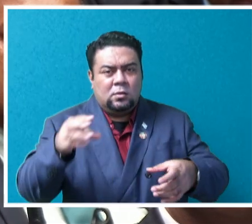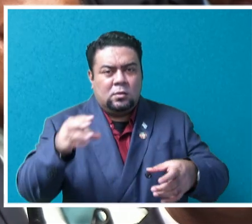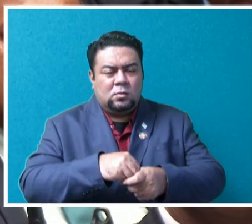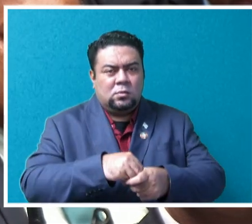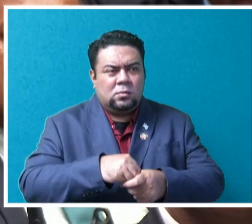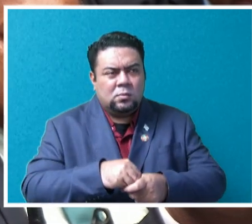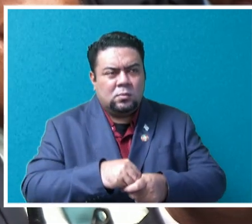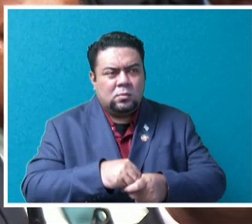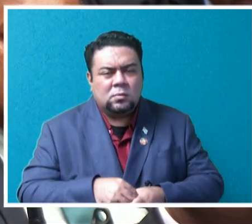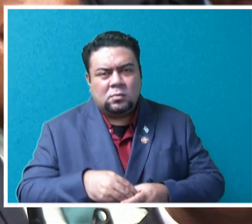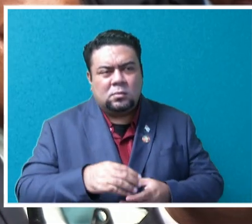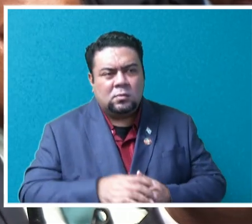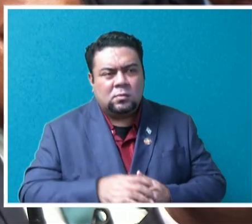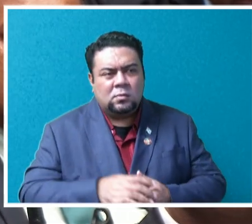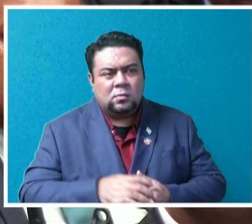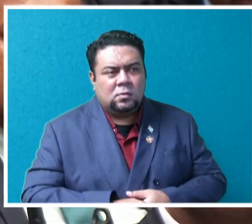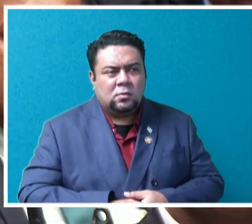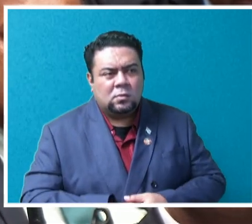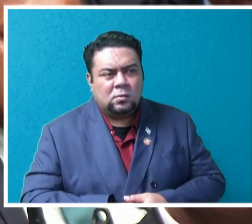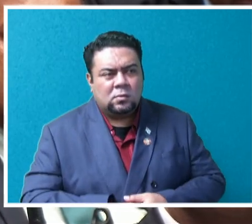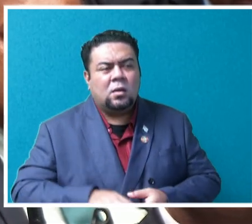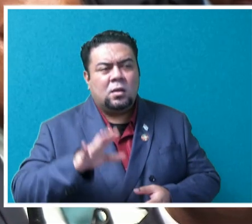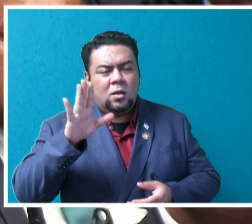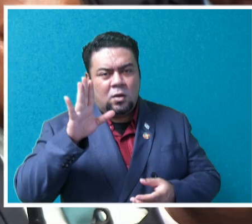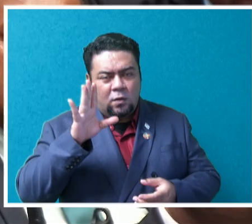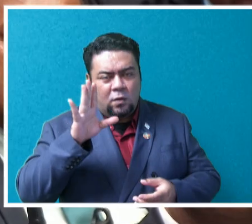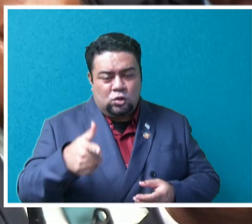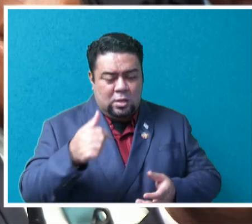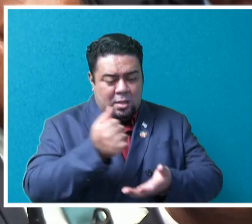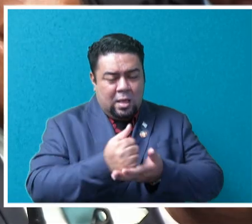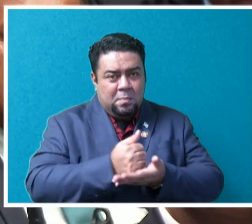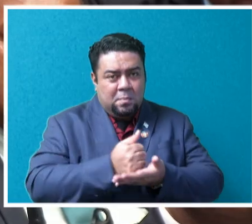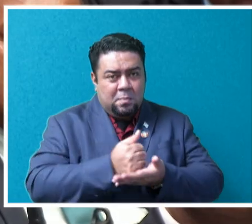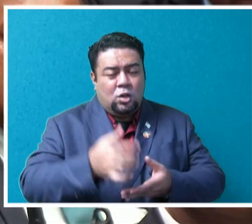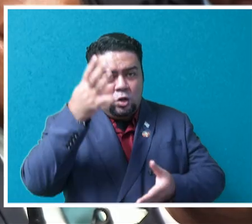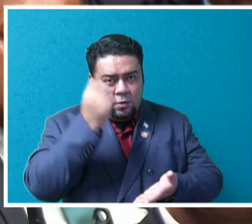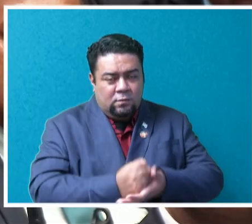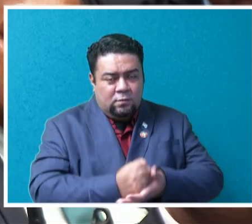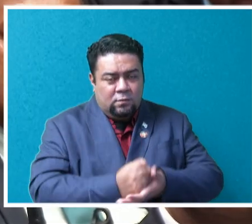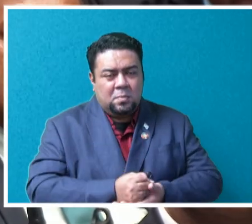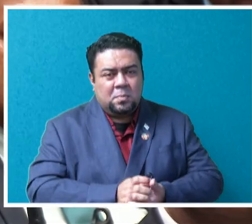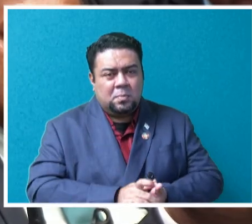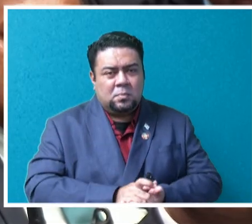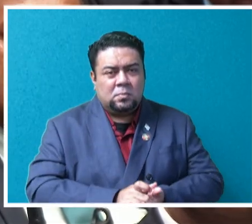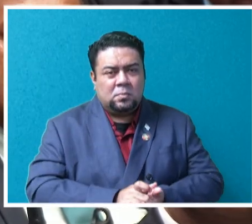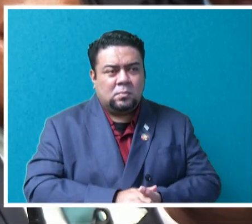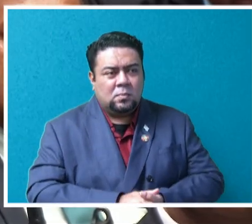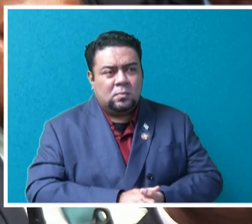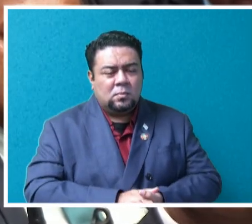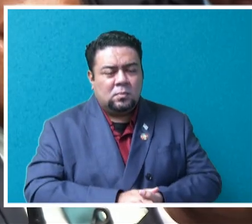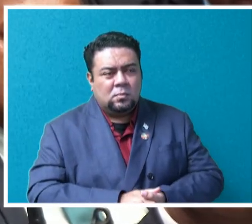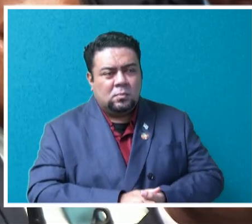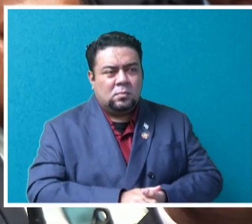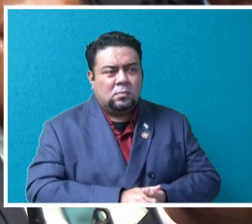be intentional. Official statistics confirm that visitors' arrival reached a record